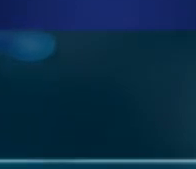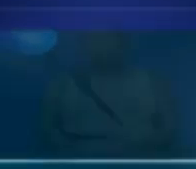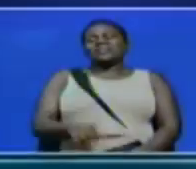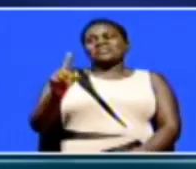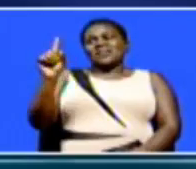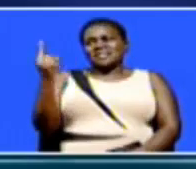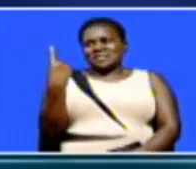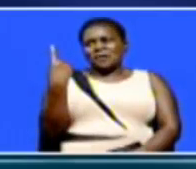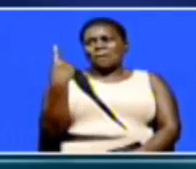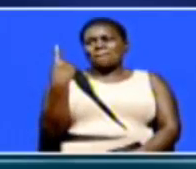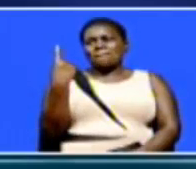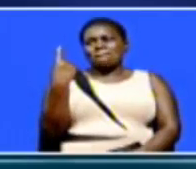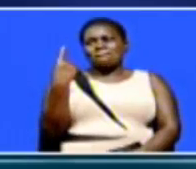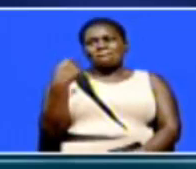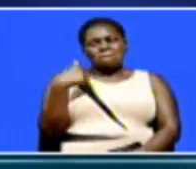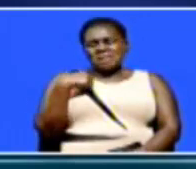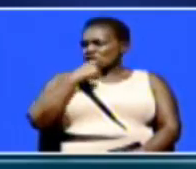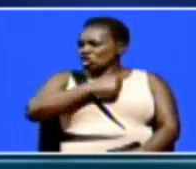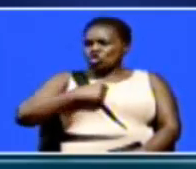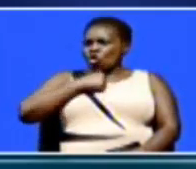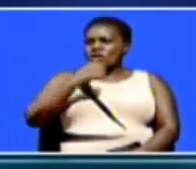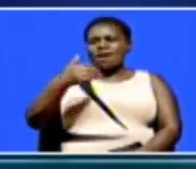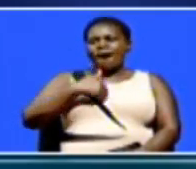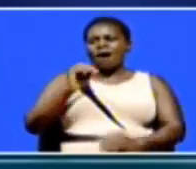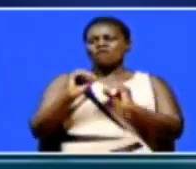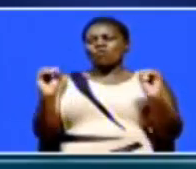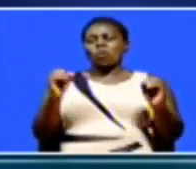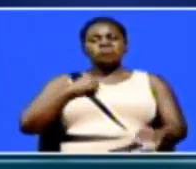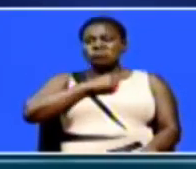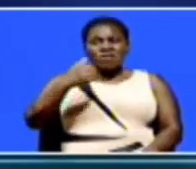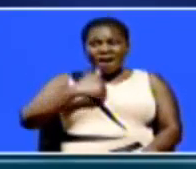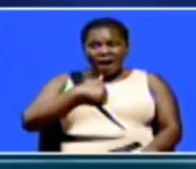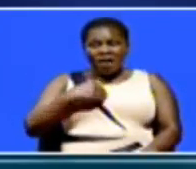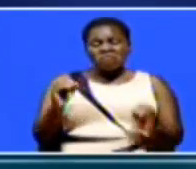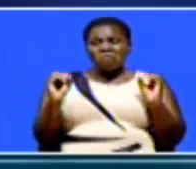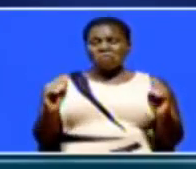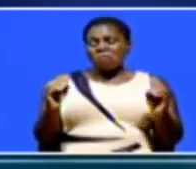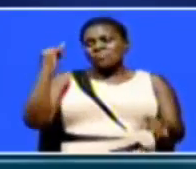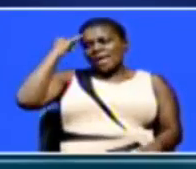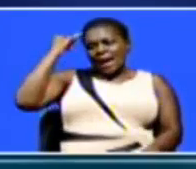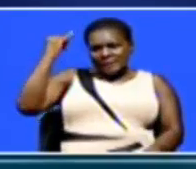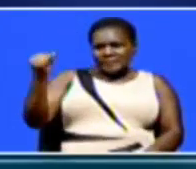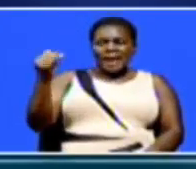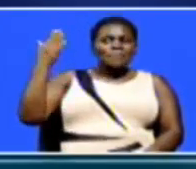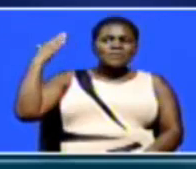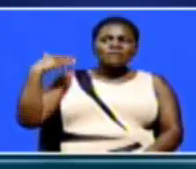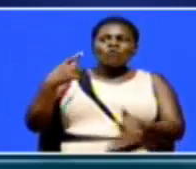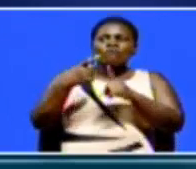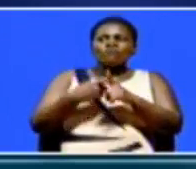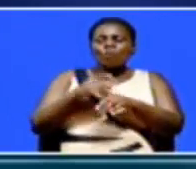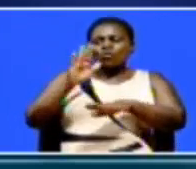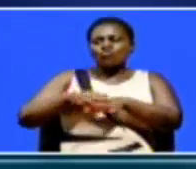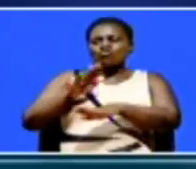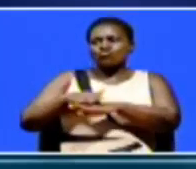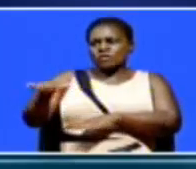Okay, first and foremost, I do not regret. Let me start from there. I do not regret because the idea, it came from a good